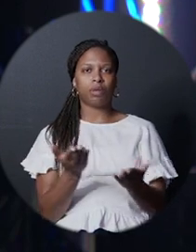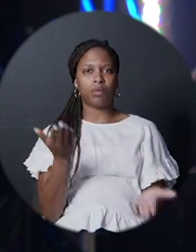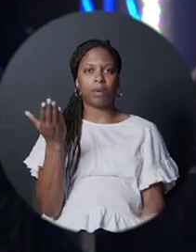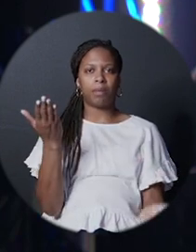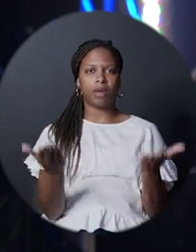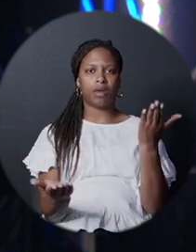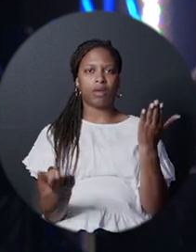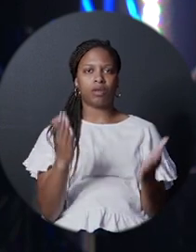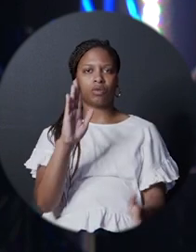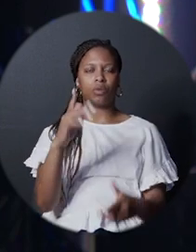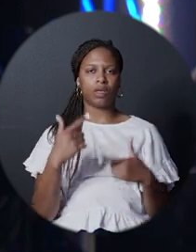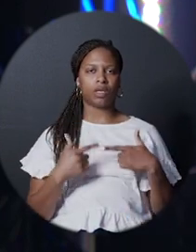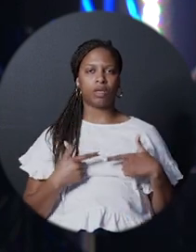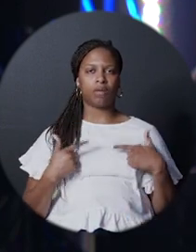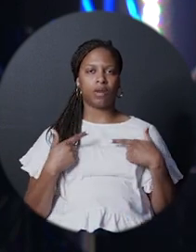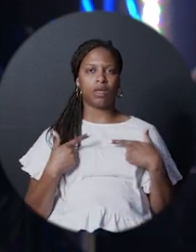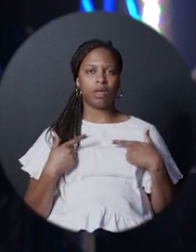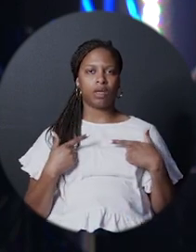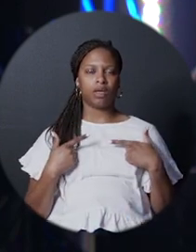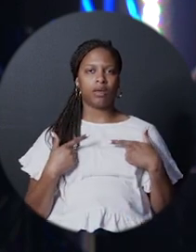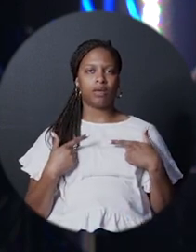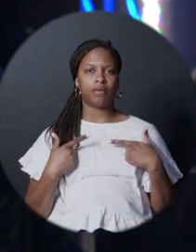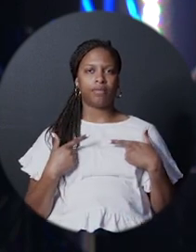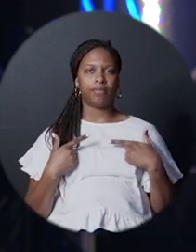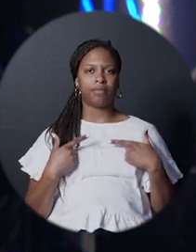God says, I'm getting ready to bring balance back to your life.